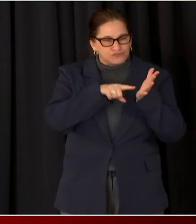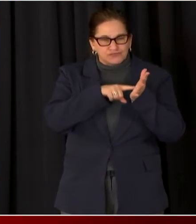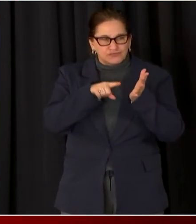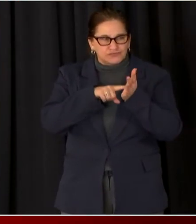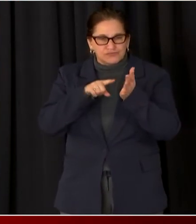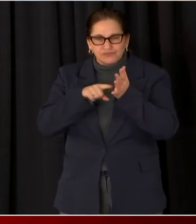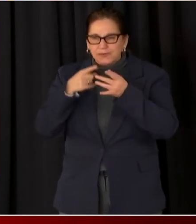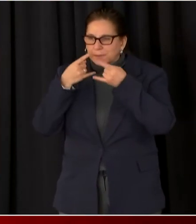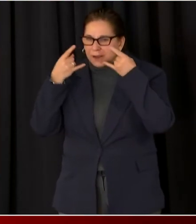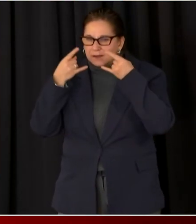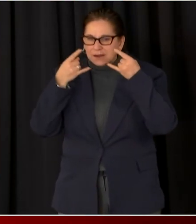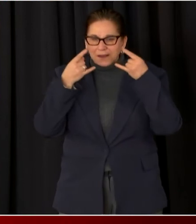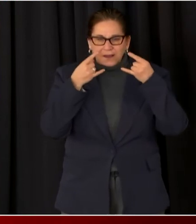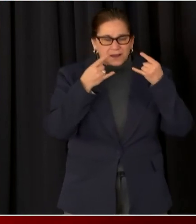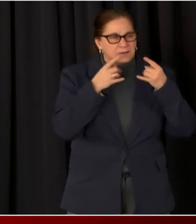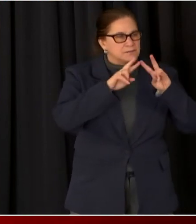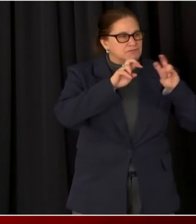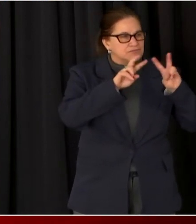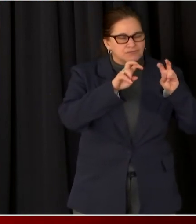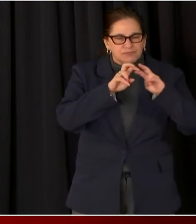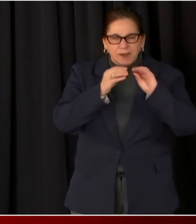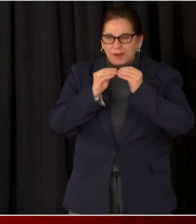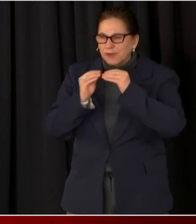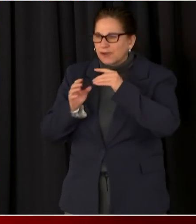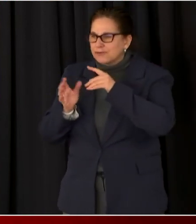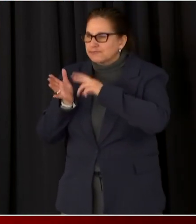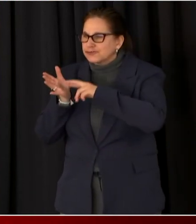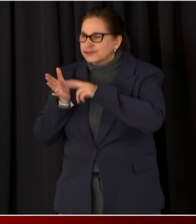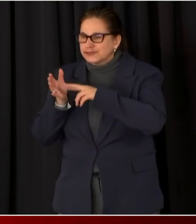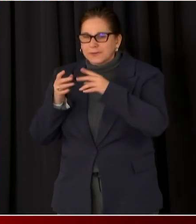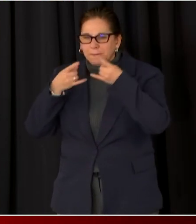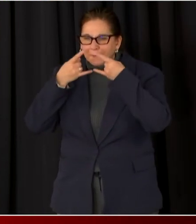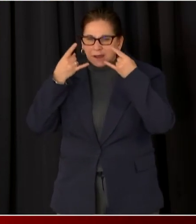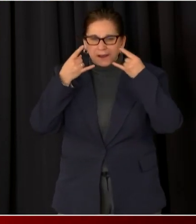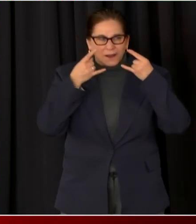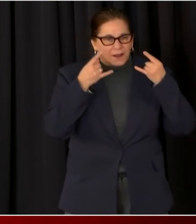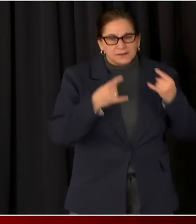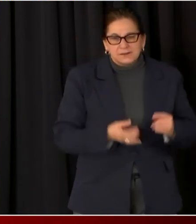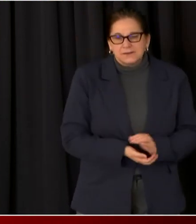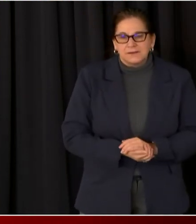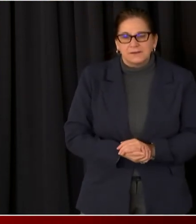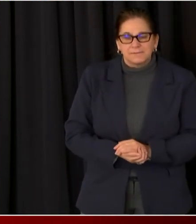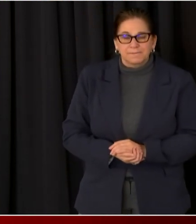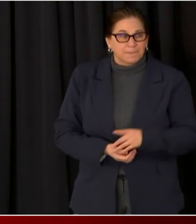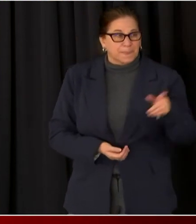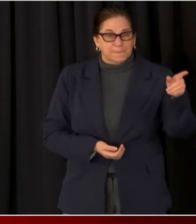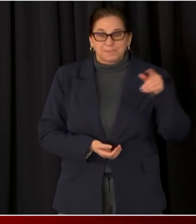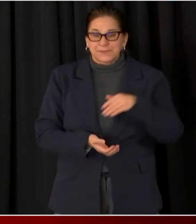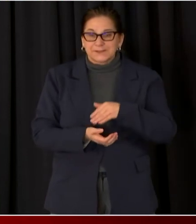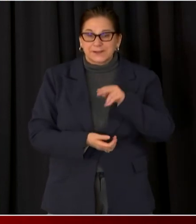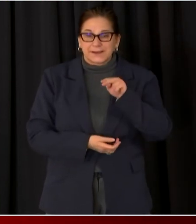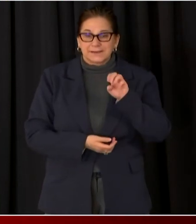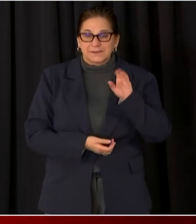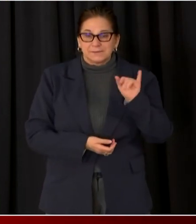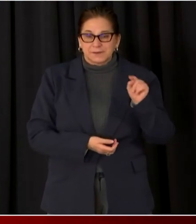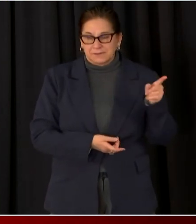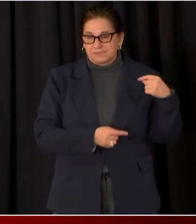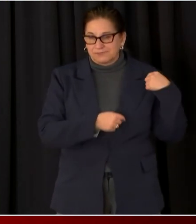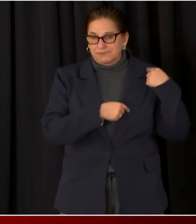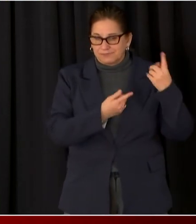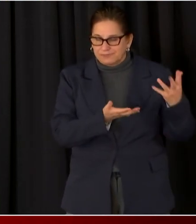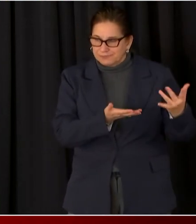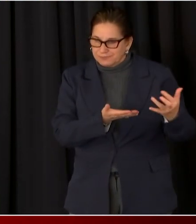Mayor. We conduct a mass audit every few weeks where we deploy a number of individuals from the District of Columbia Department